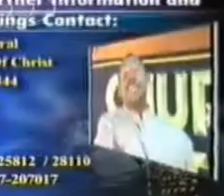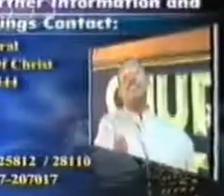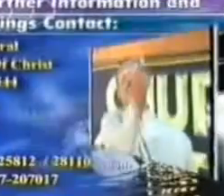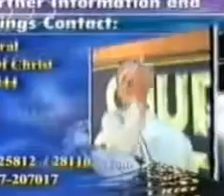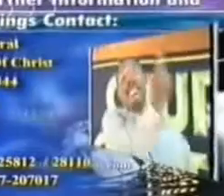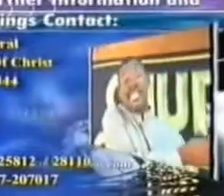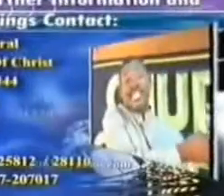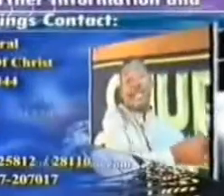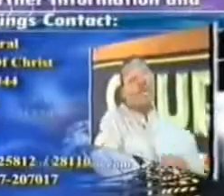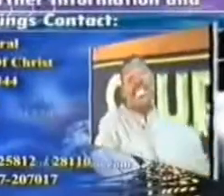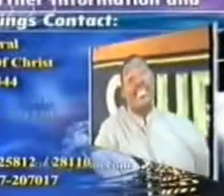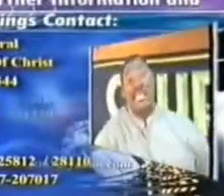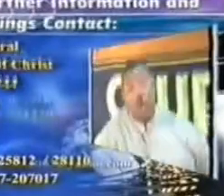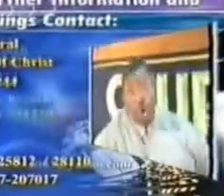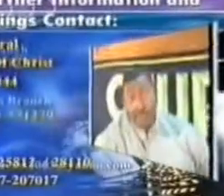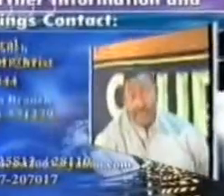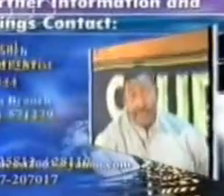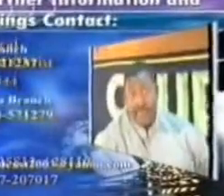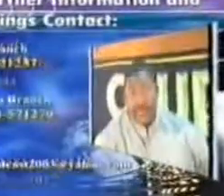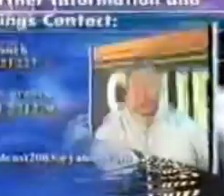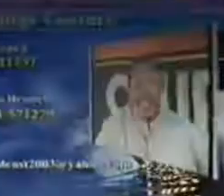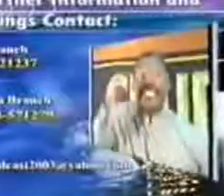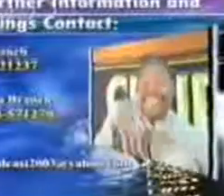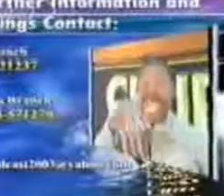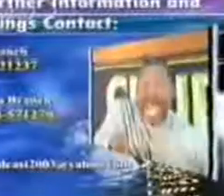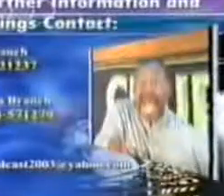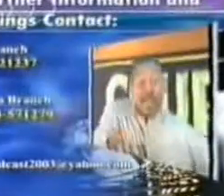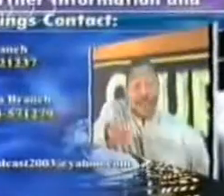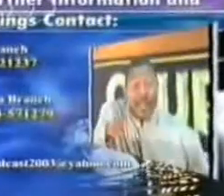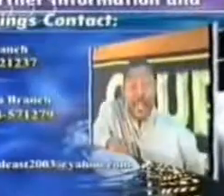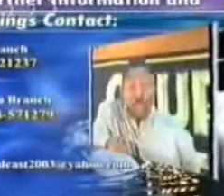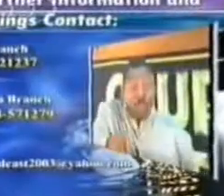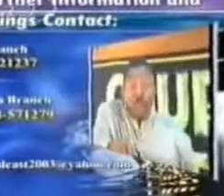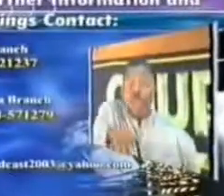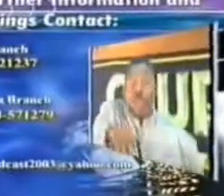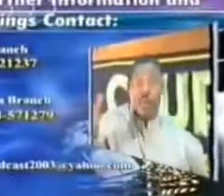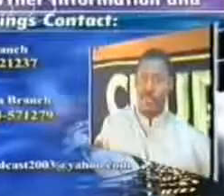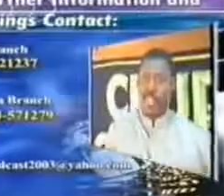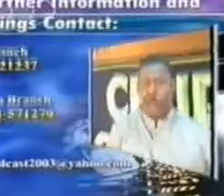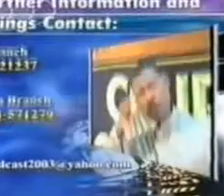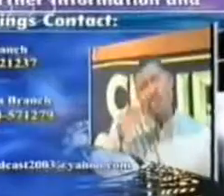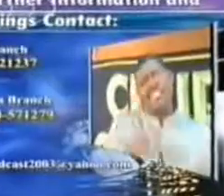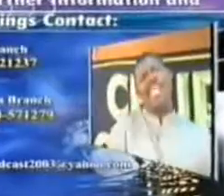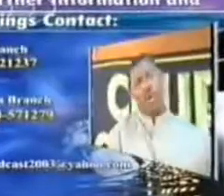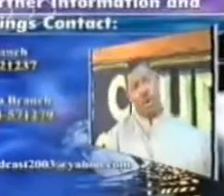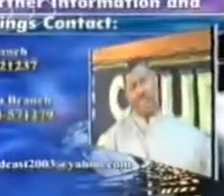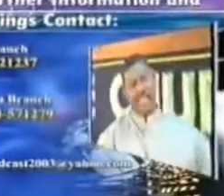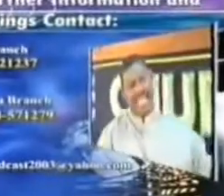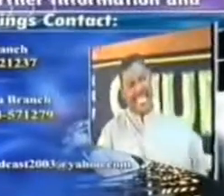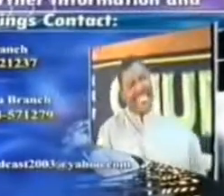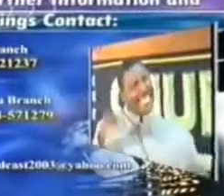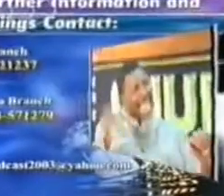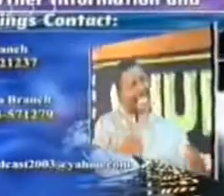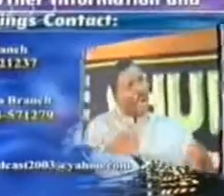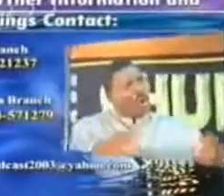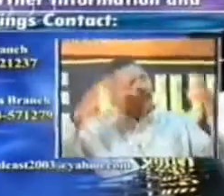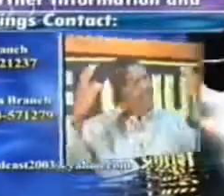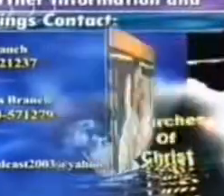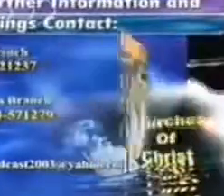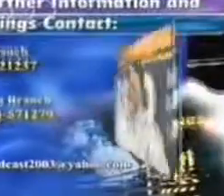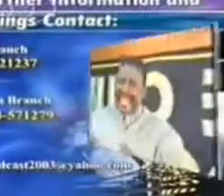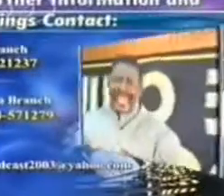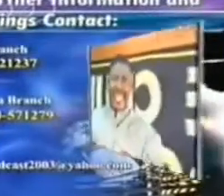members be to go Italy to a genital title. A Sida, so probably to go Europe, a quadroma title. There's a title, I